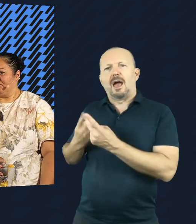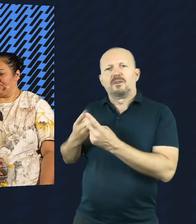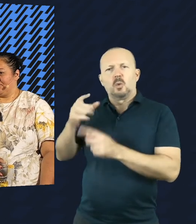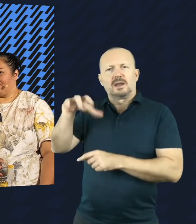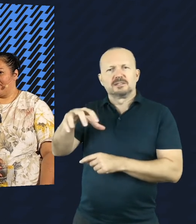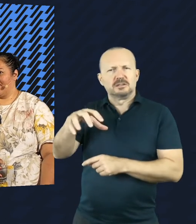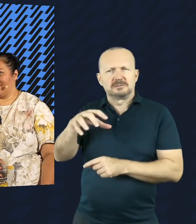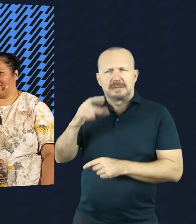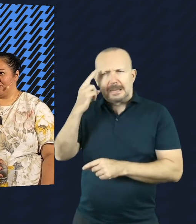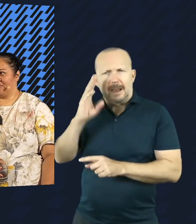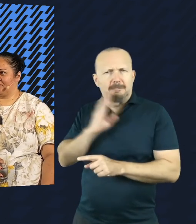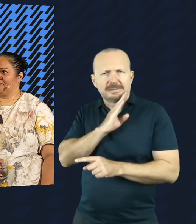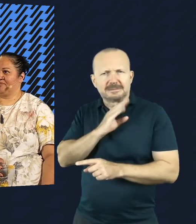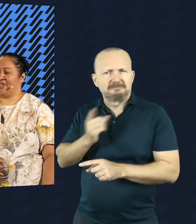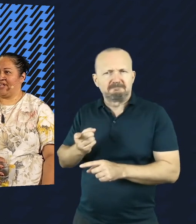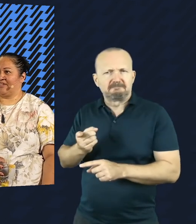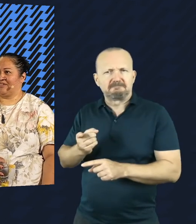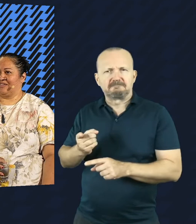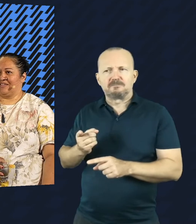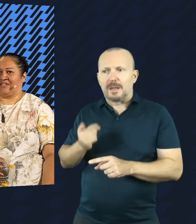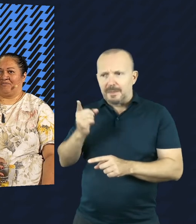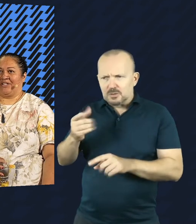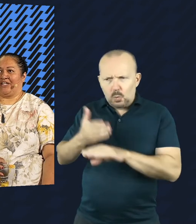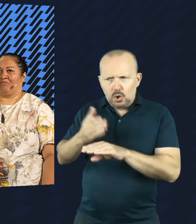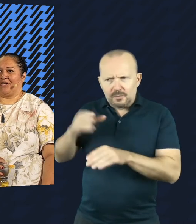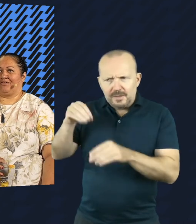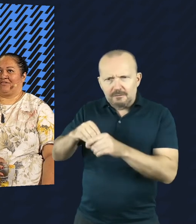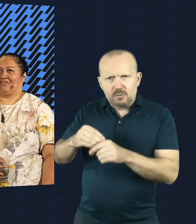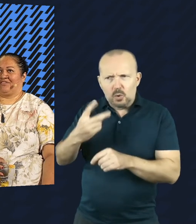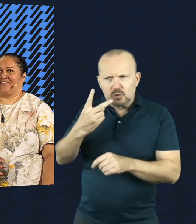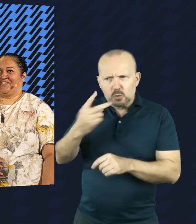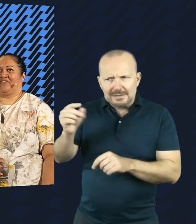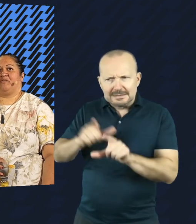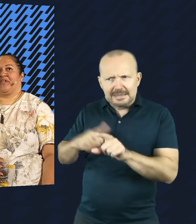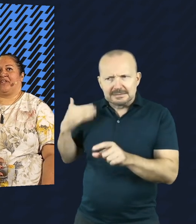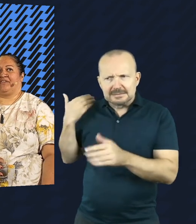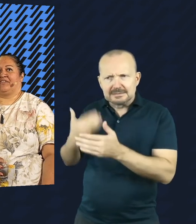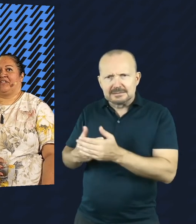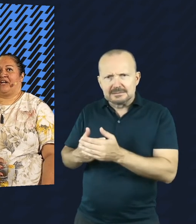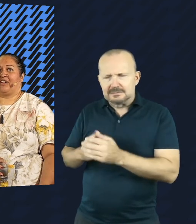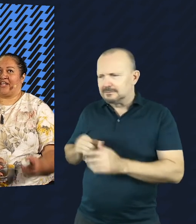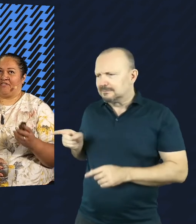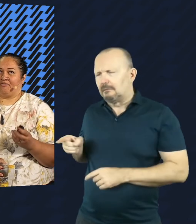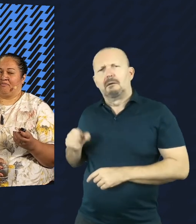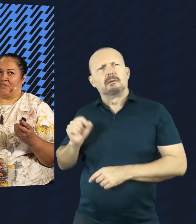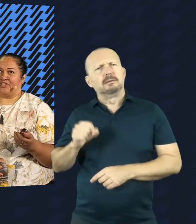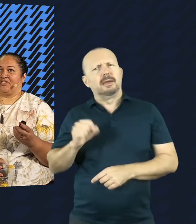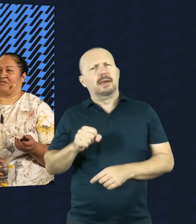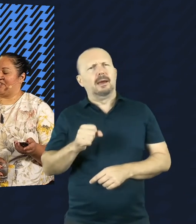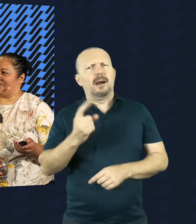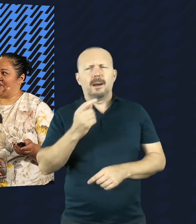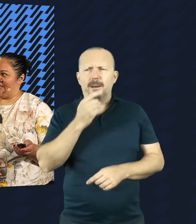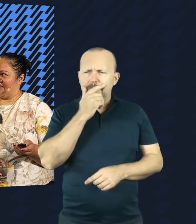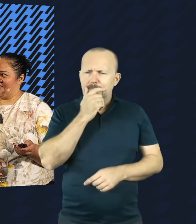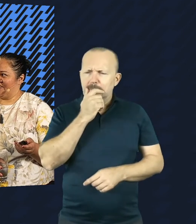been how many, 2 decades? Yeah, I'm thinking about, let me think. I know they wanted to